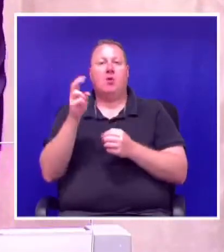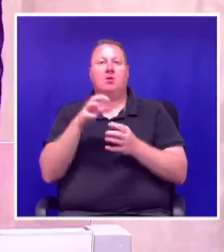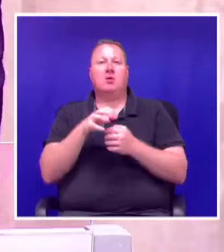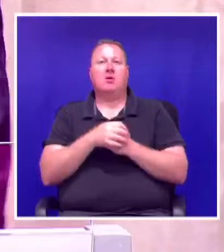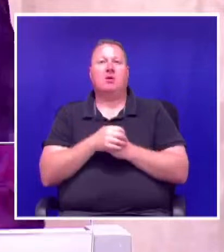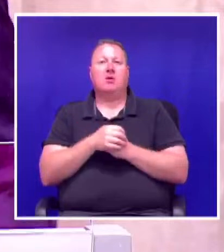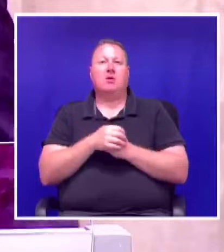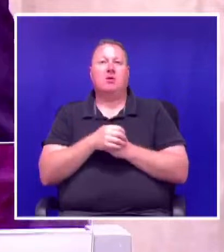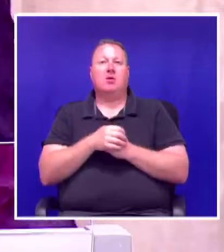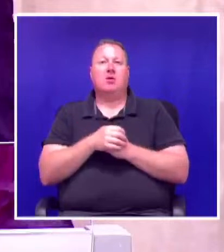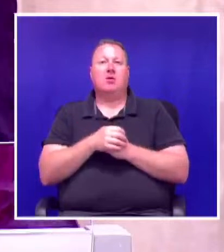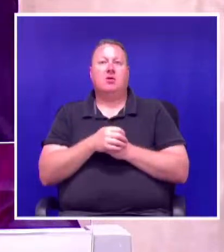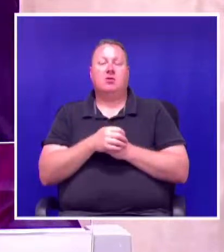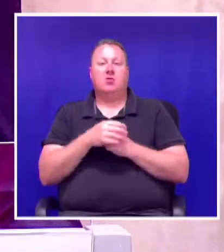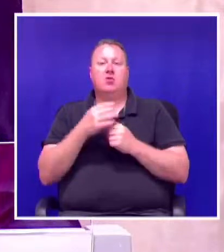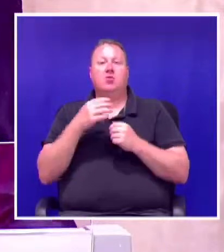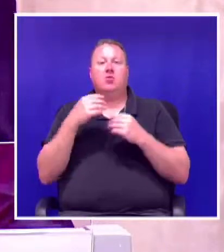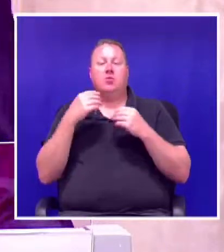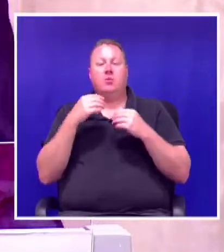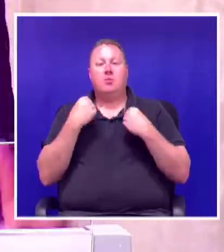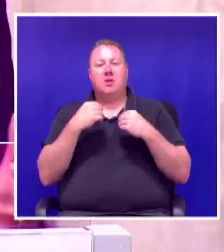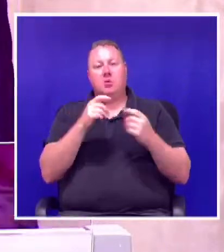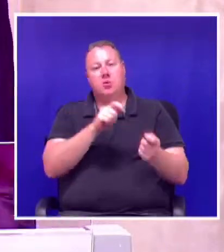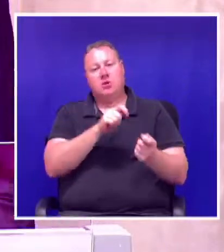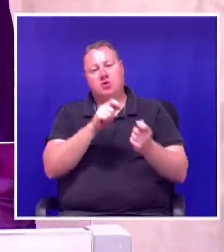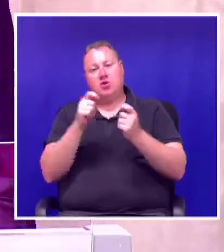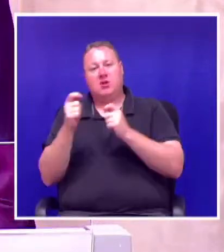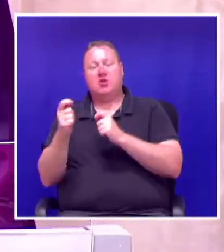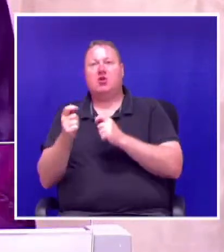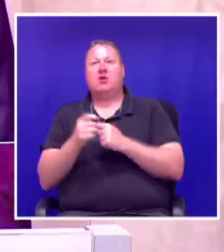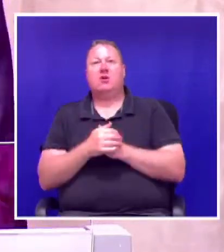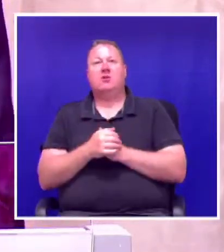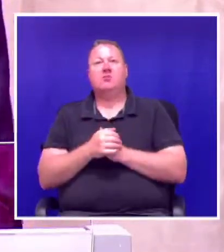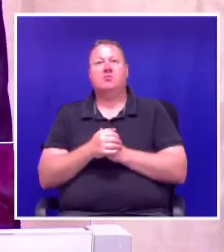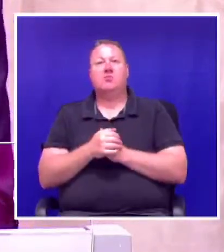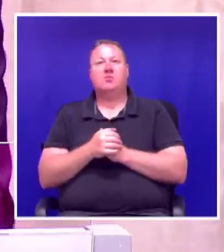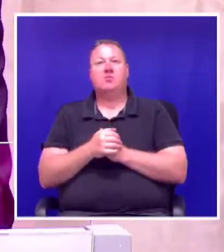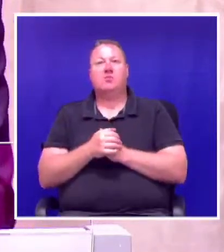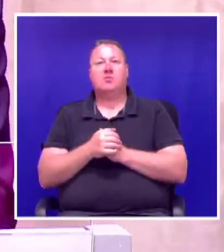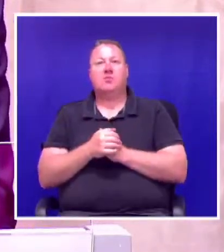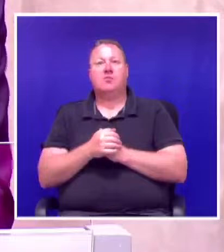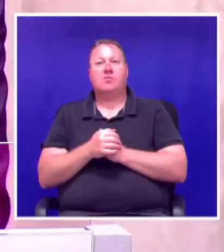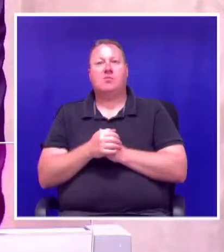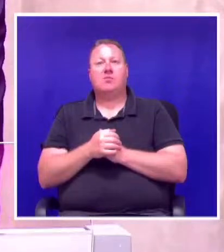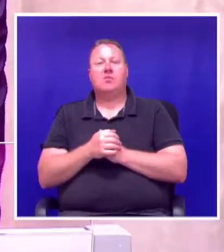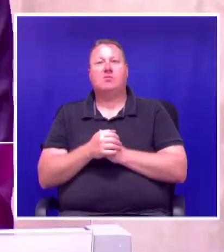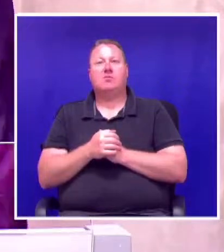just energy transition, so we need to begin to look at a